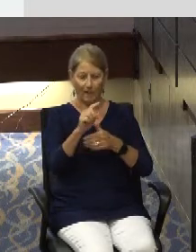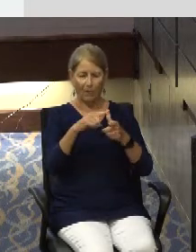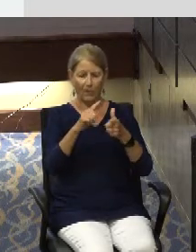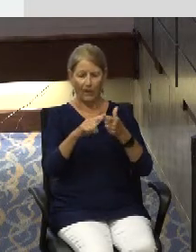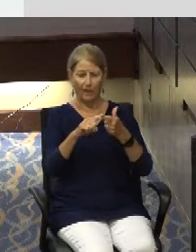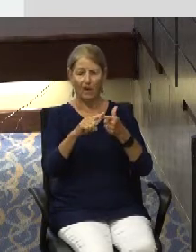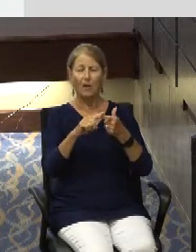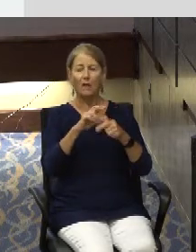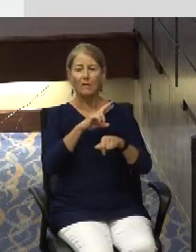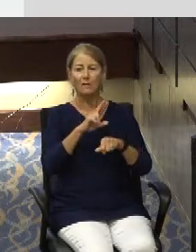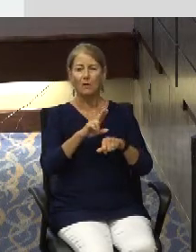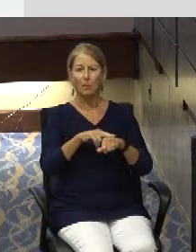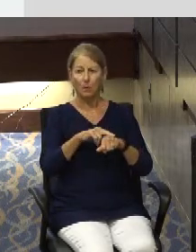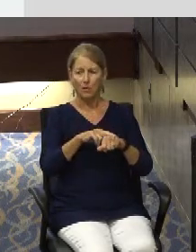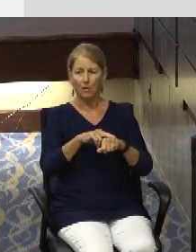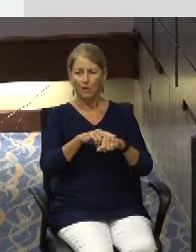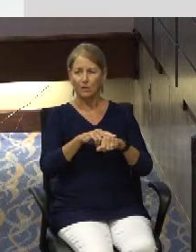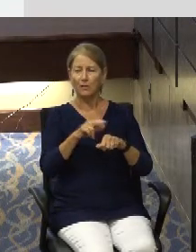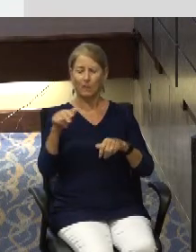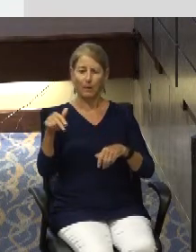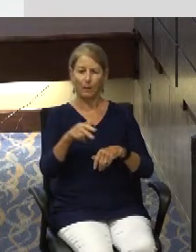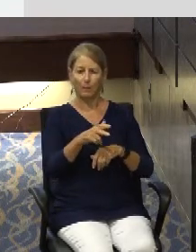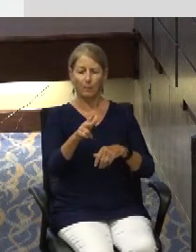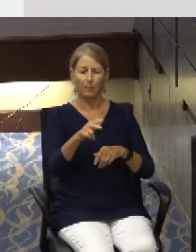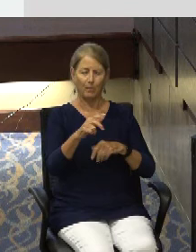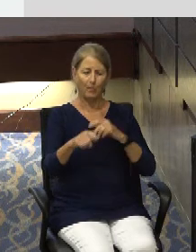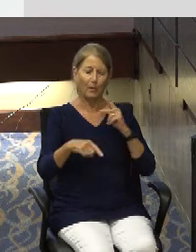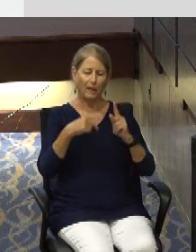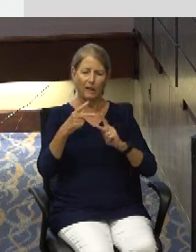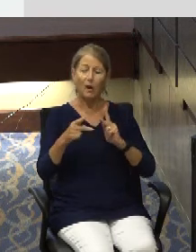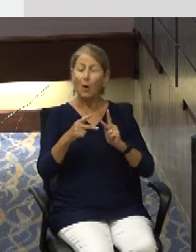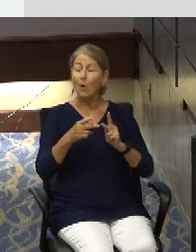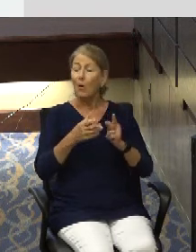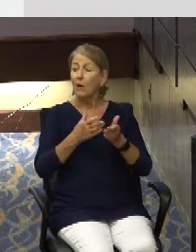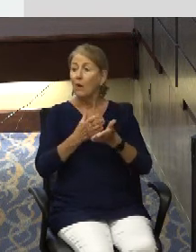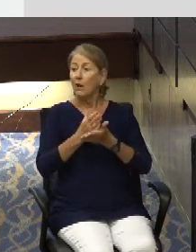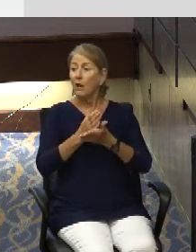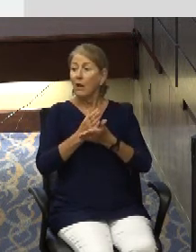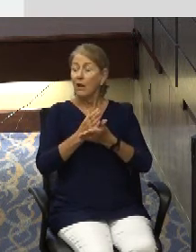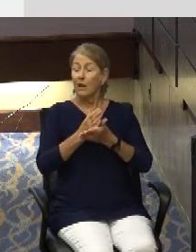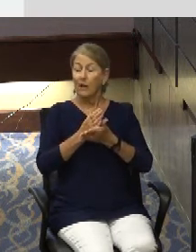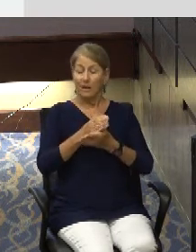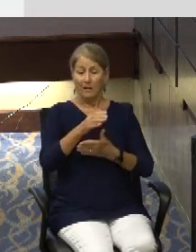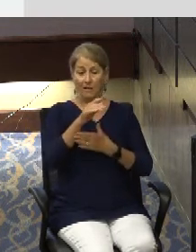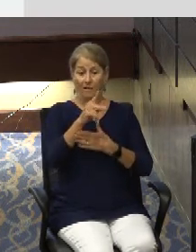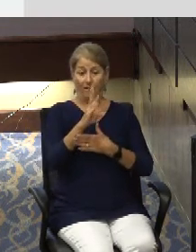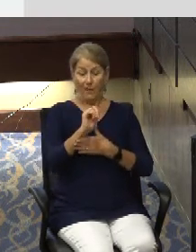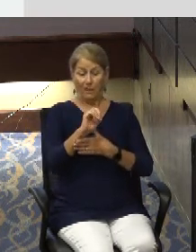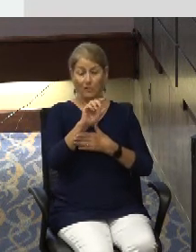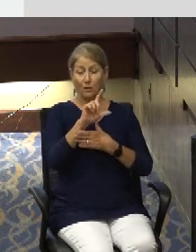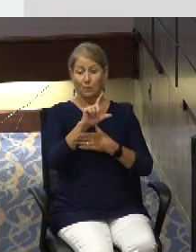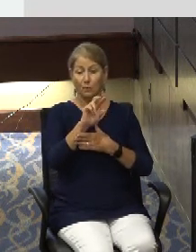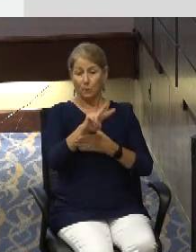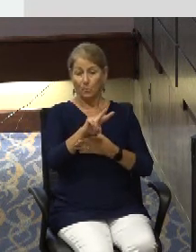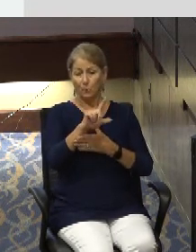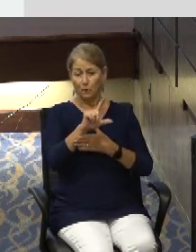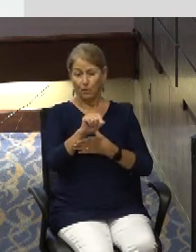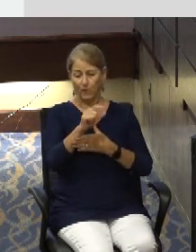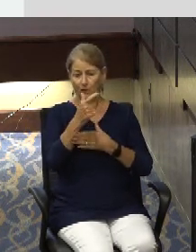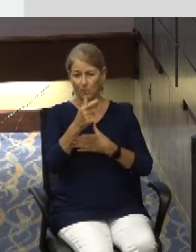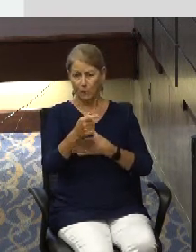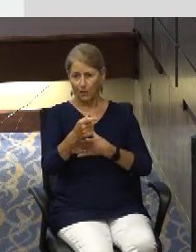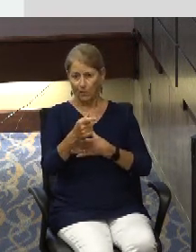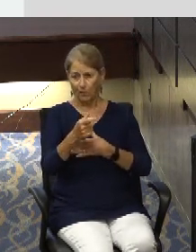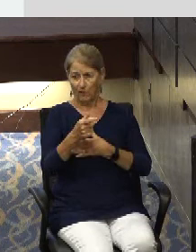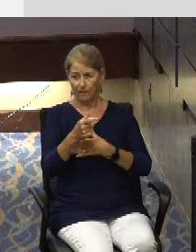public right-of-way detention and common areas. Phase 2 was approved in 2021, and I forgot to mention, Phase 1 has